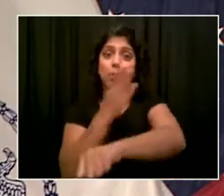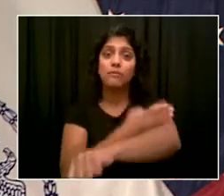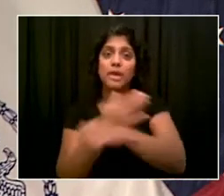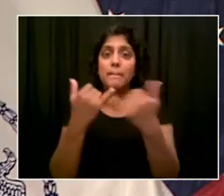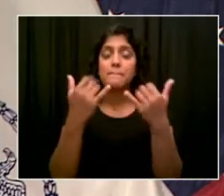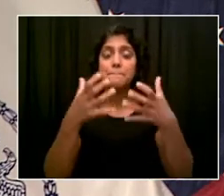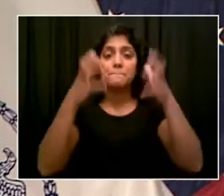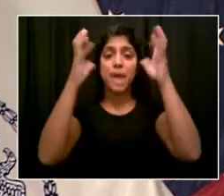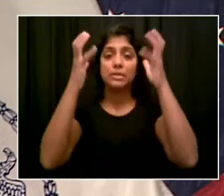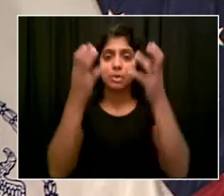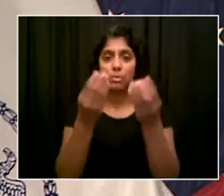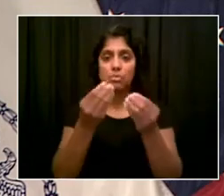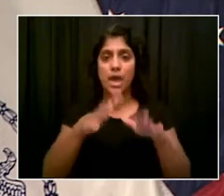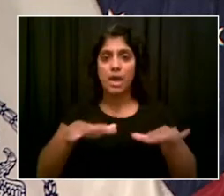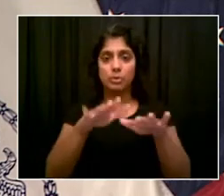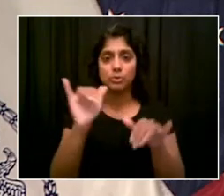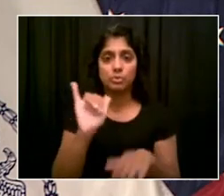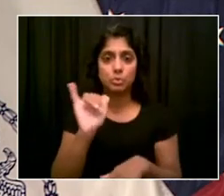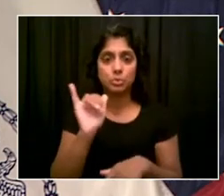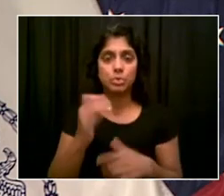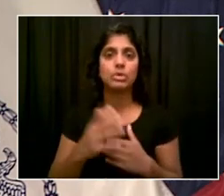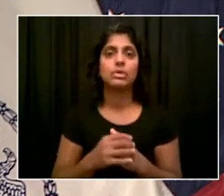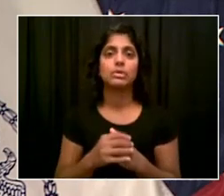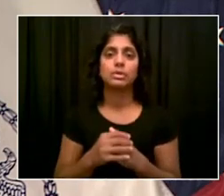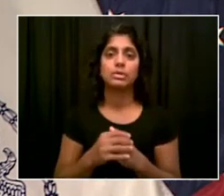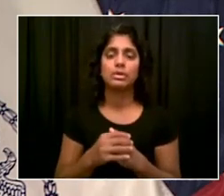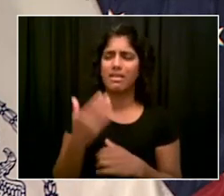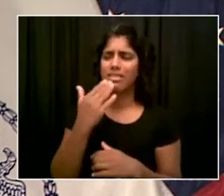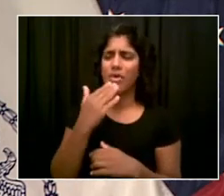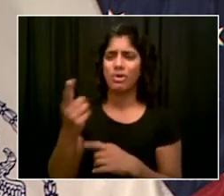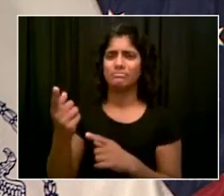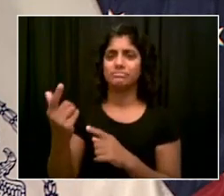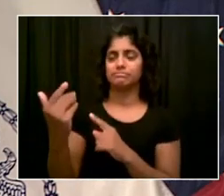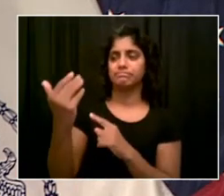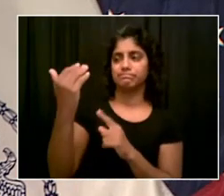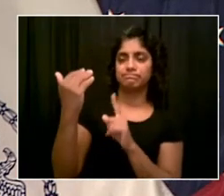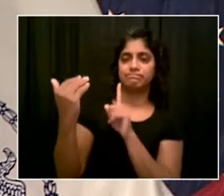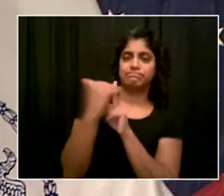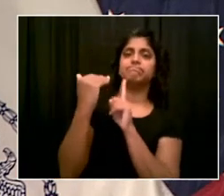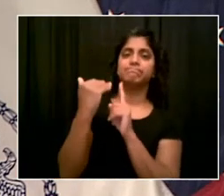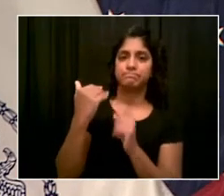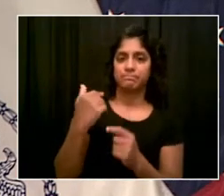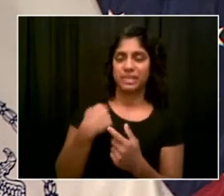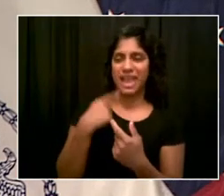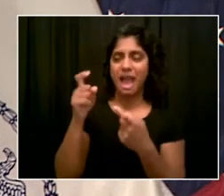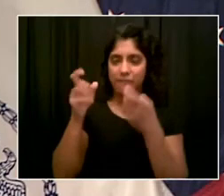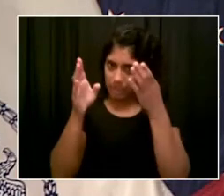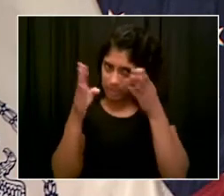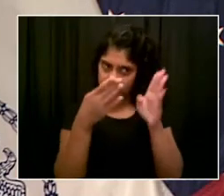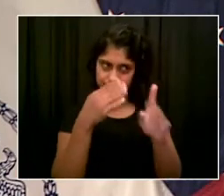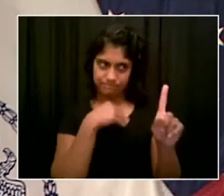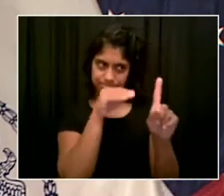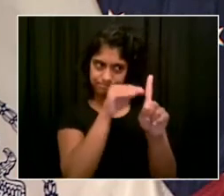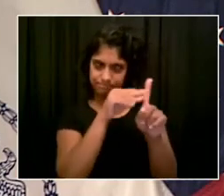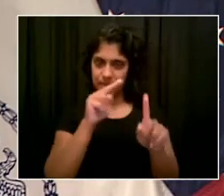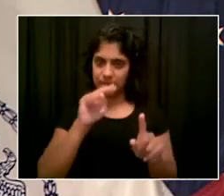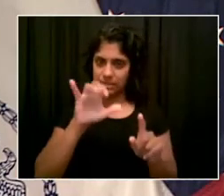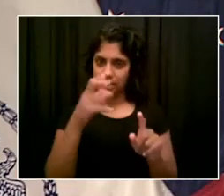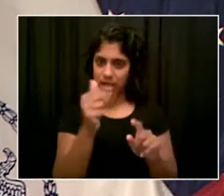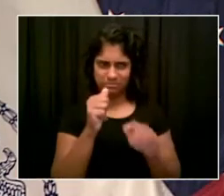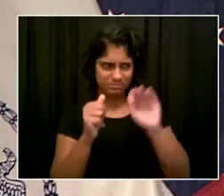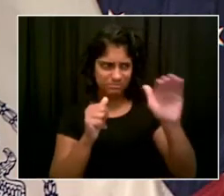need a systematic effort to make them good, make them positive for our kids. And we need a plan,